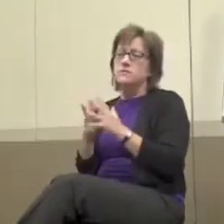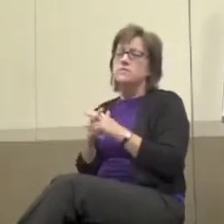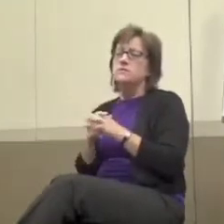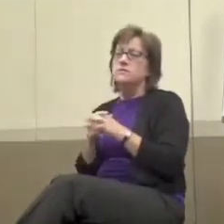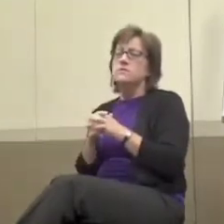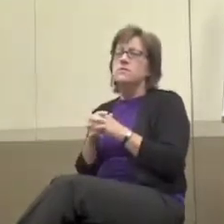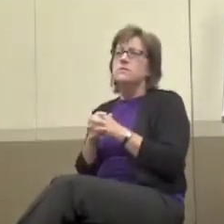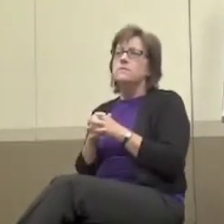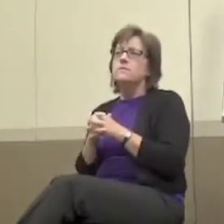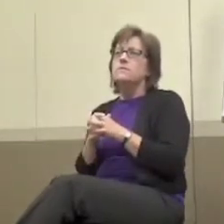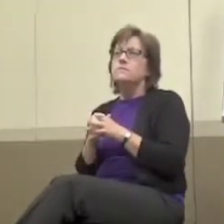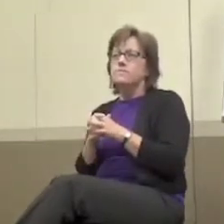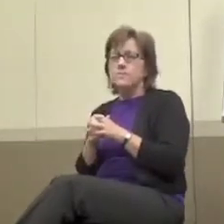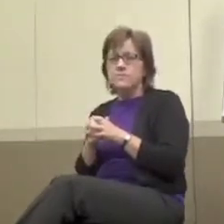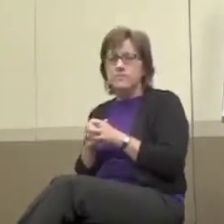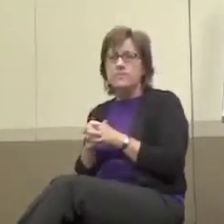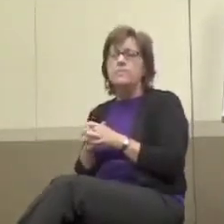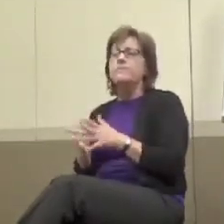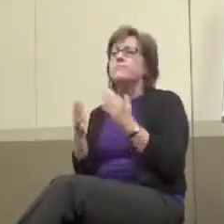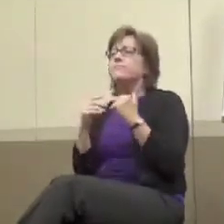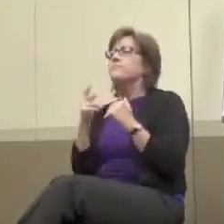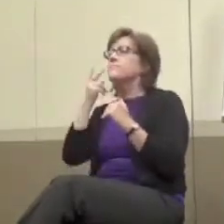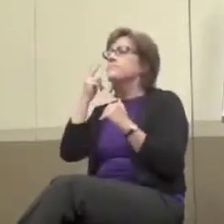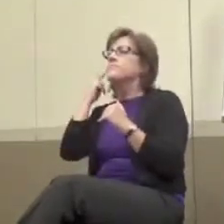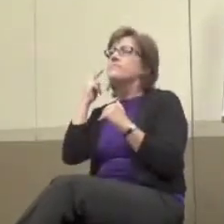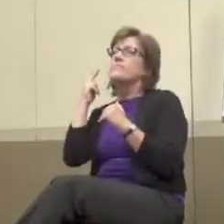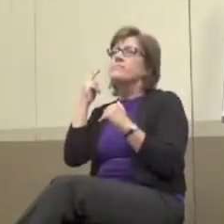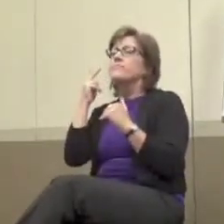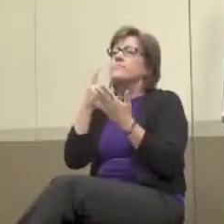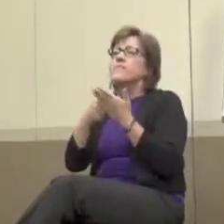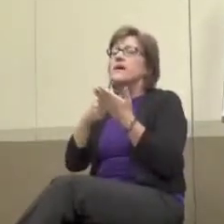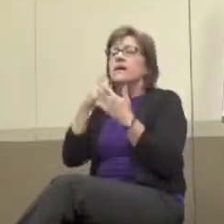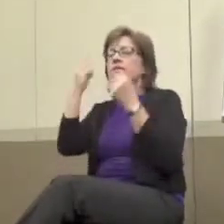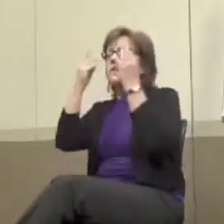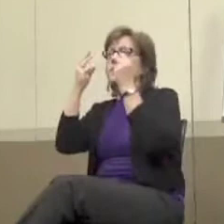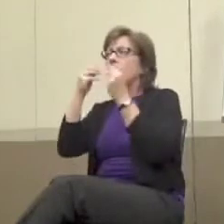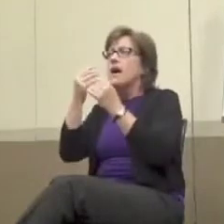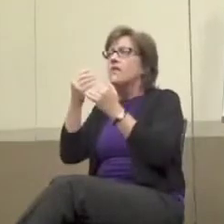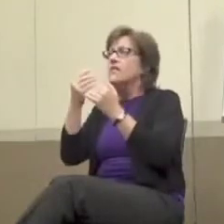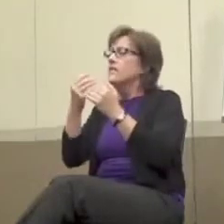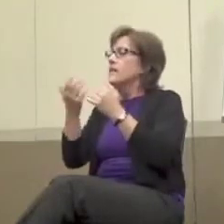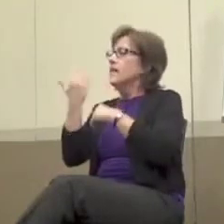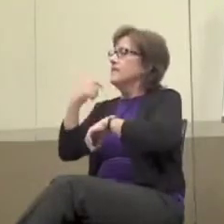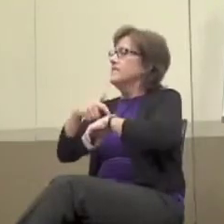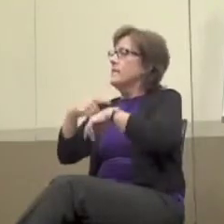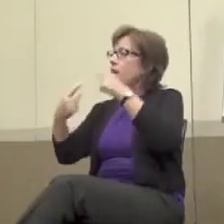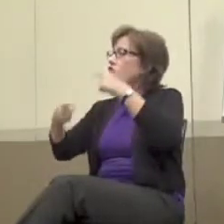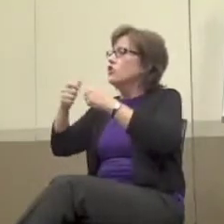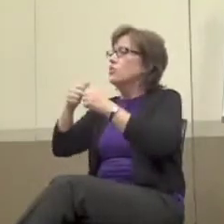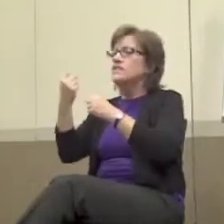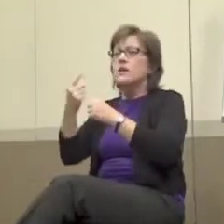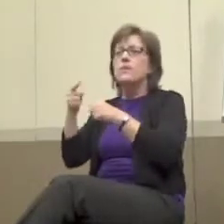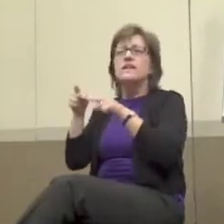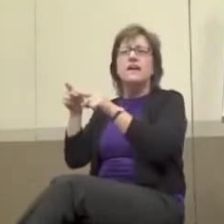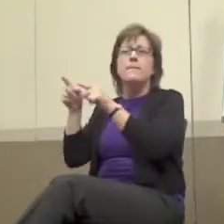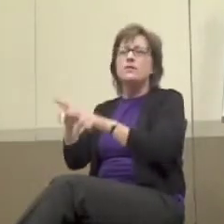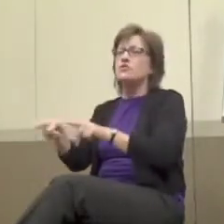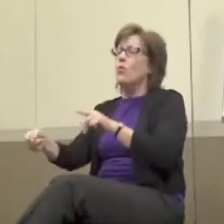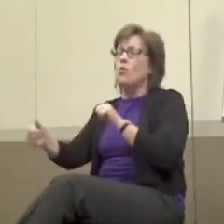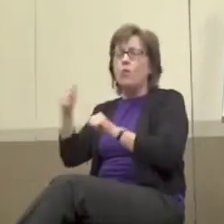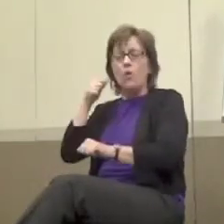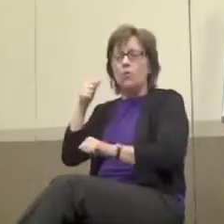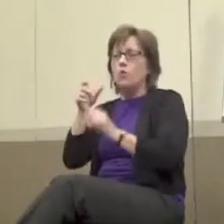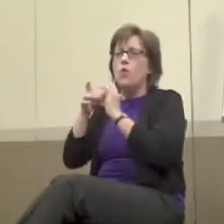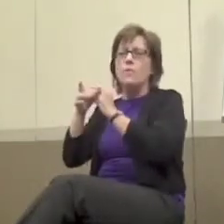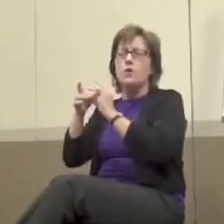Okay, reflection and discussion time here. Think about the last argument that you had with someone in which this person would not cooperate with you. What were